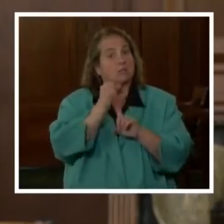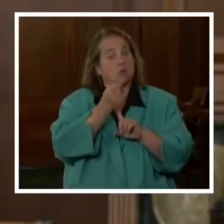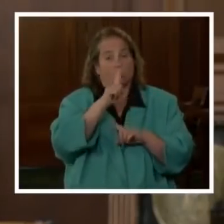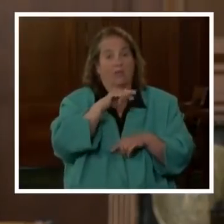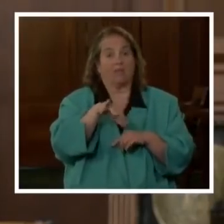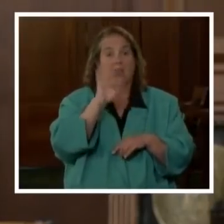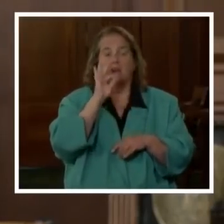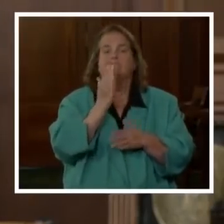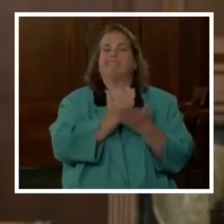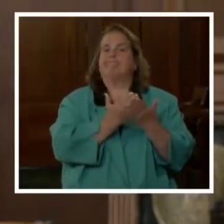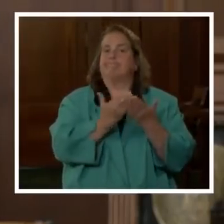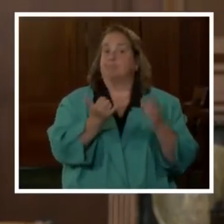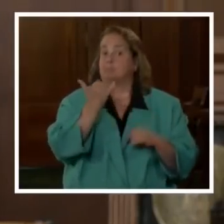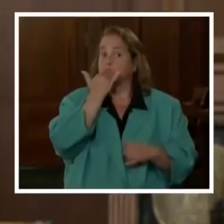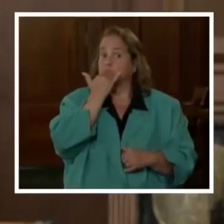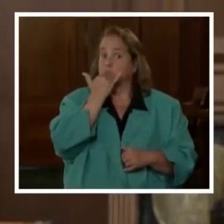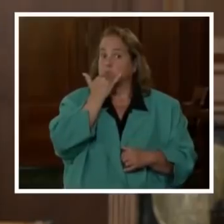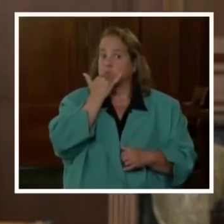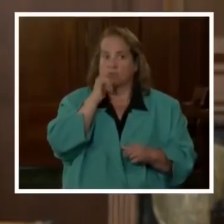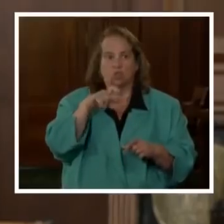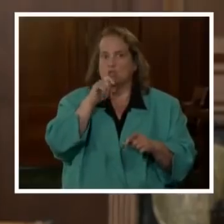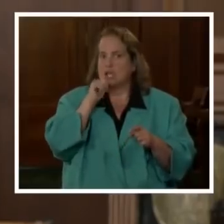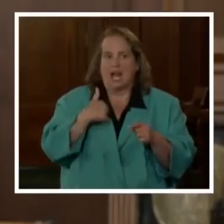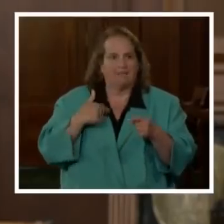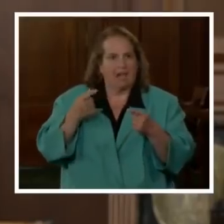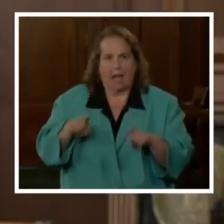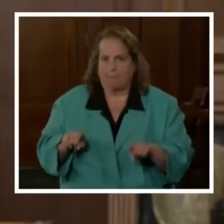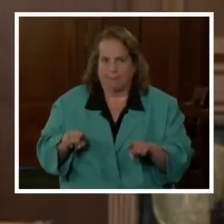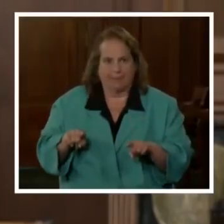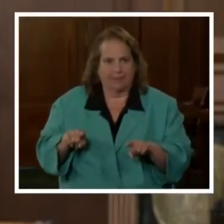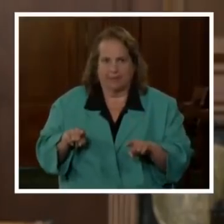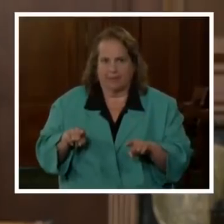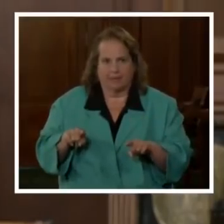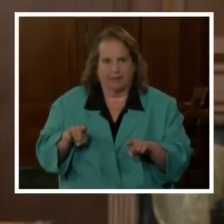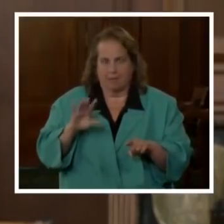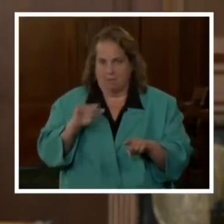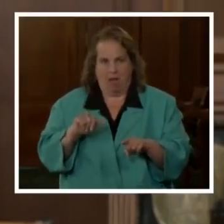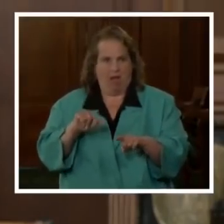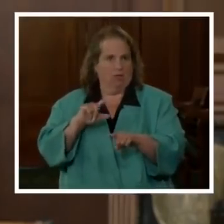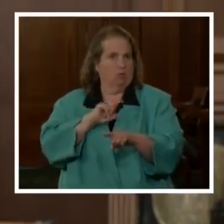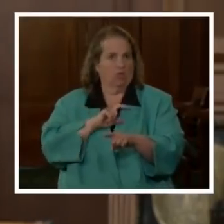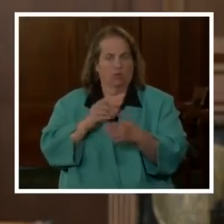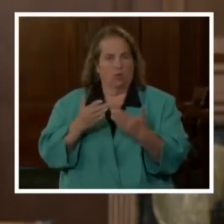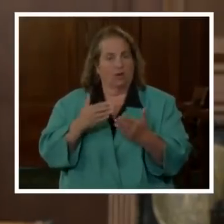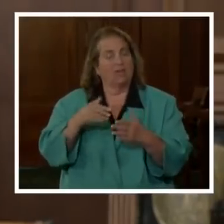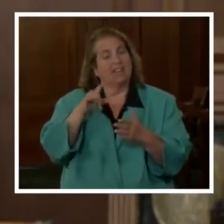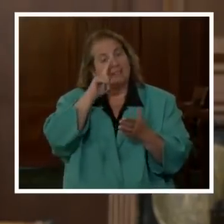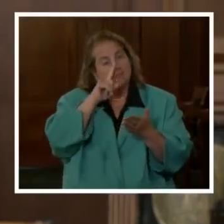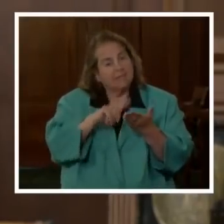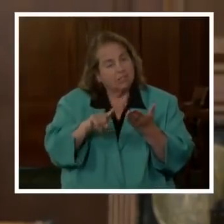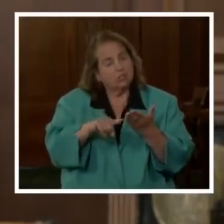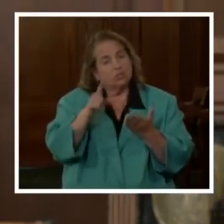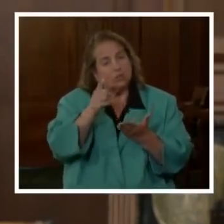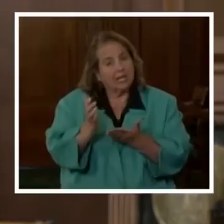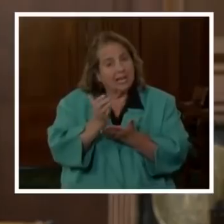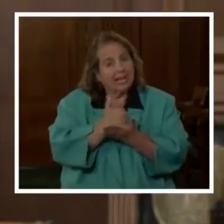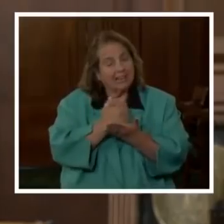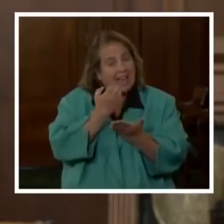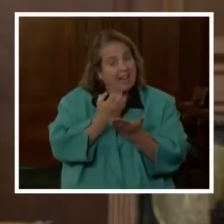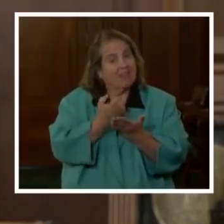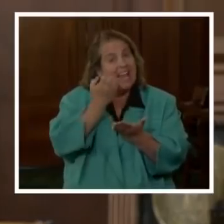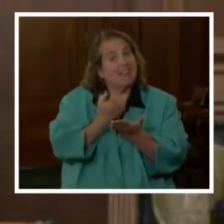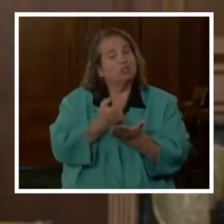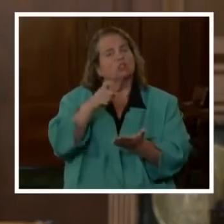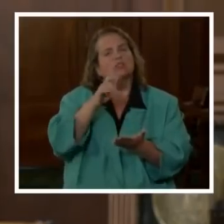that things shouldn't have happened. And in an investigation, you know, you collect all the evidence ought to speak